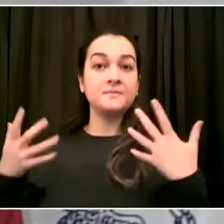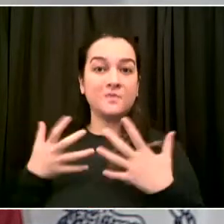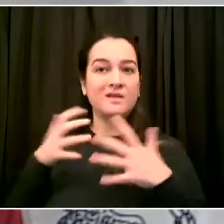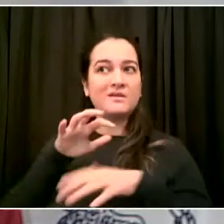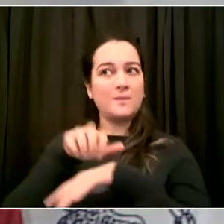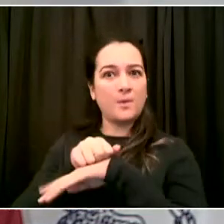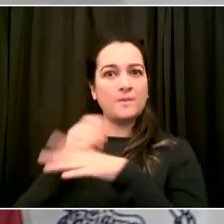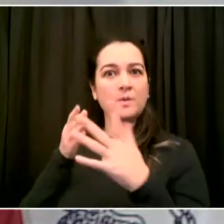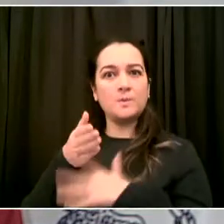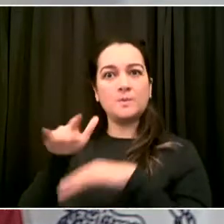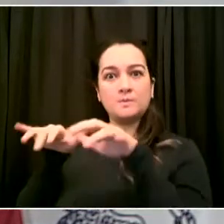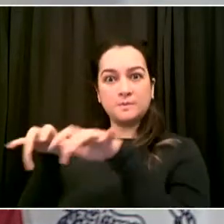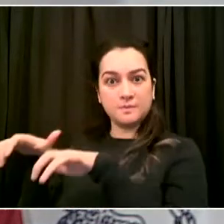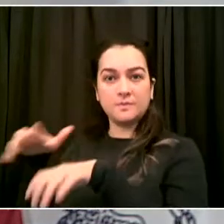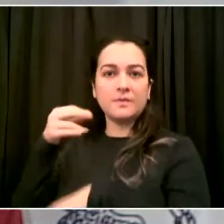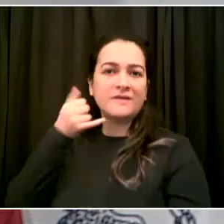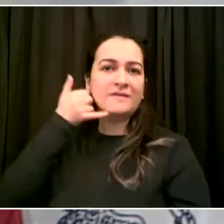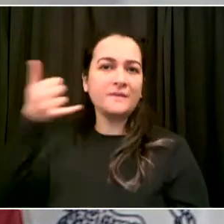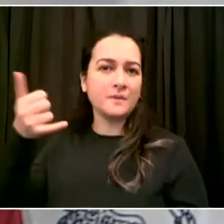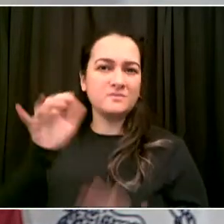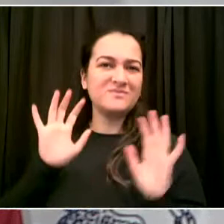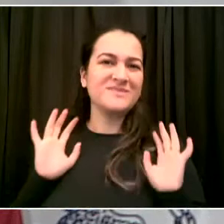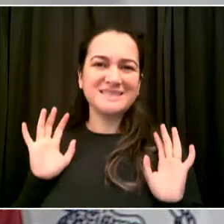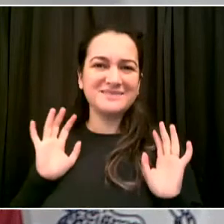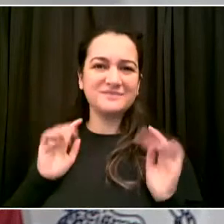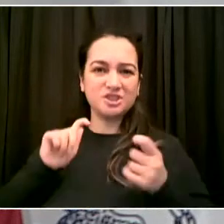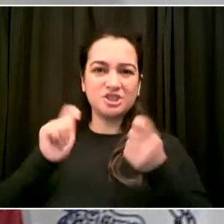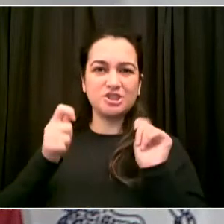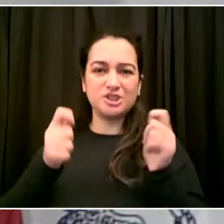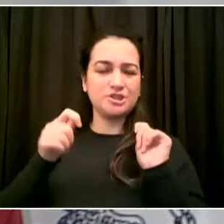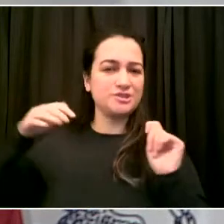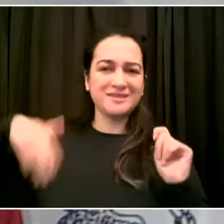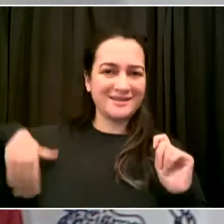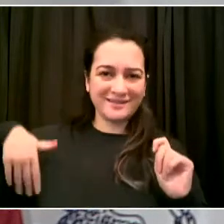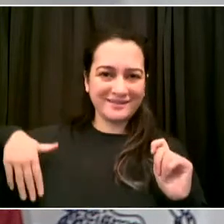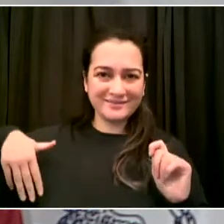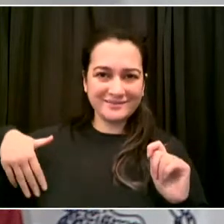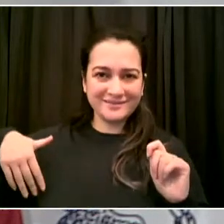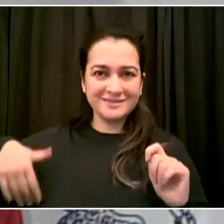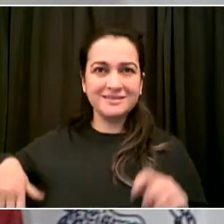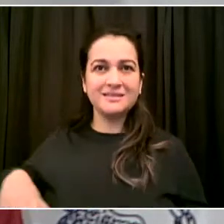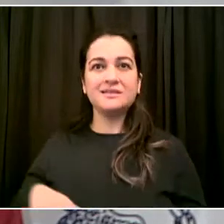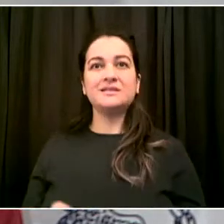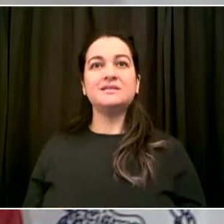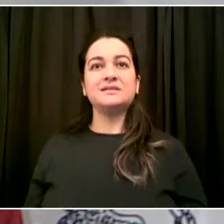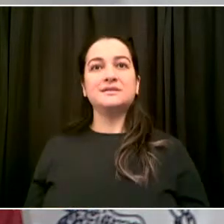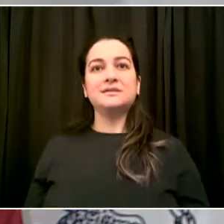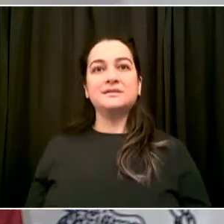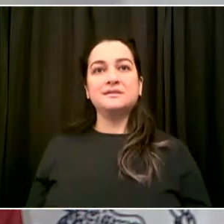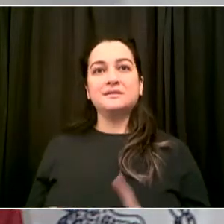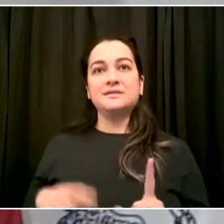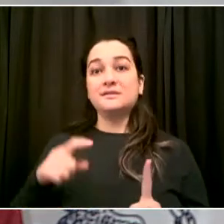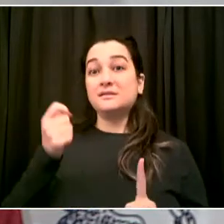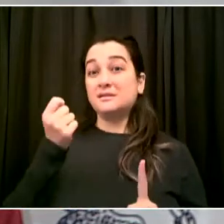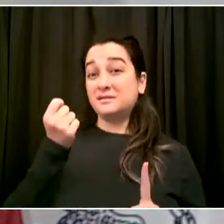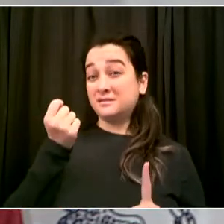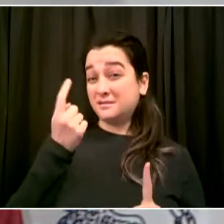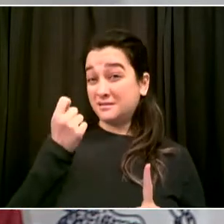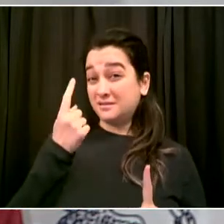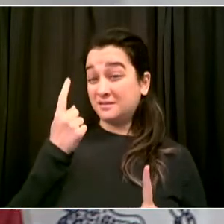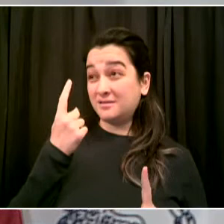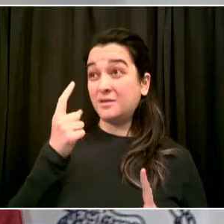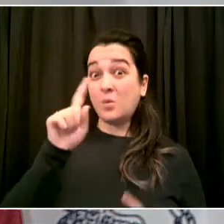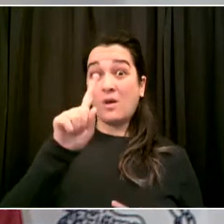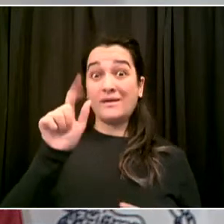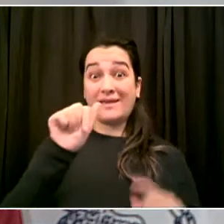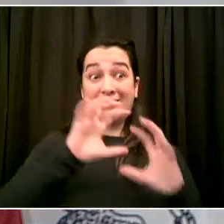go more and more and more grassroots, right to building lobbies, building community rooms, and vaccinate